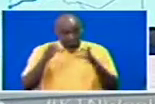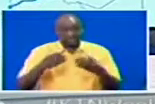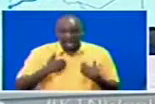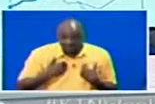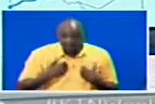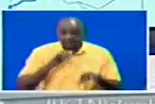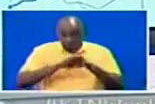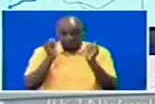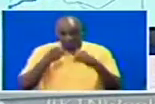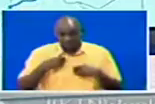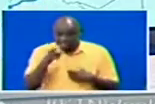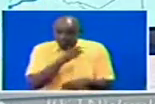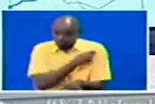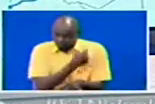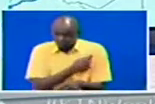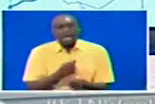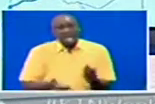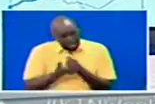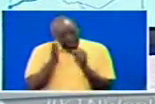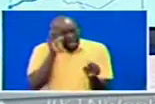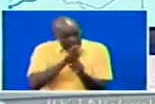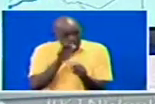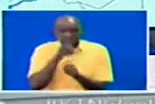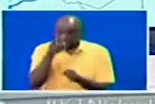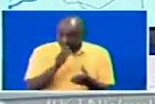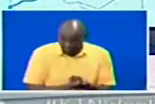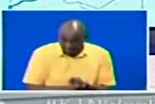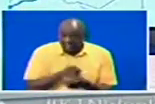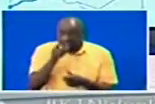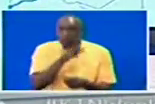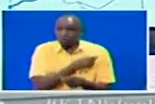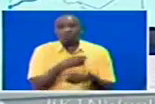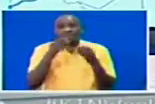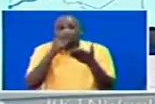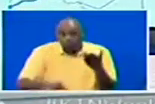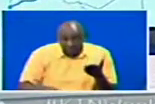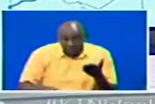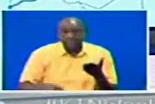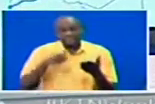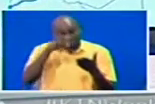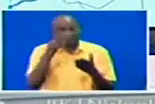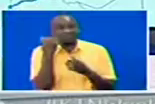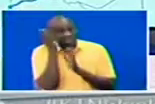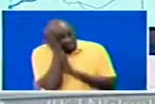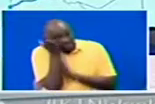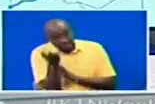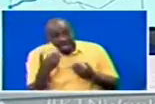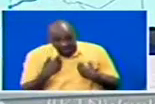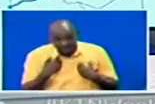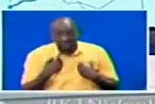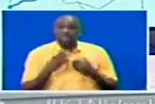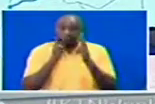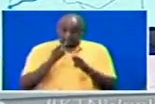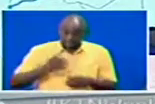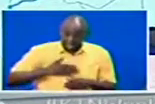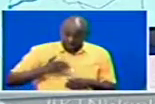this dispensary has been upgraded into a health centre, one that even offers inpatient services. KTN's Joanne